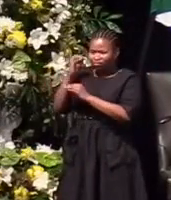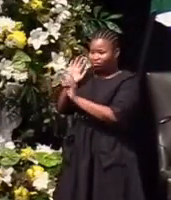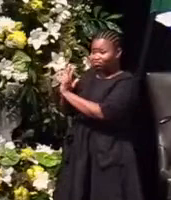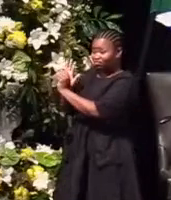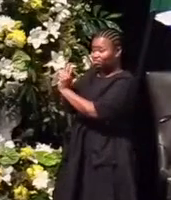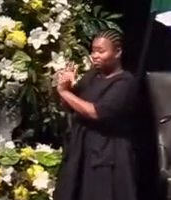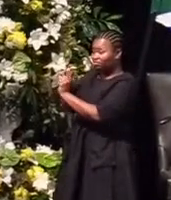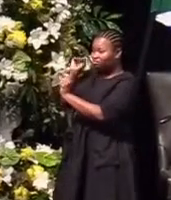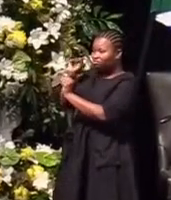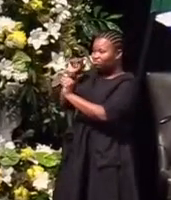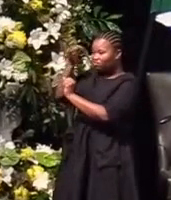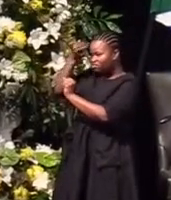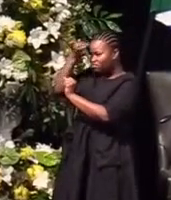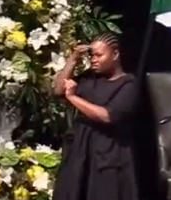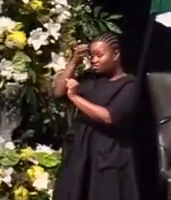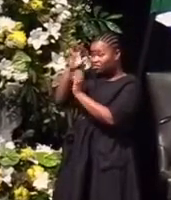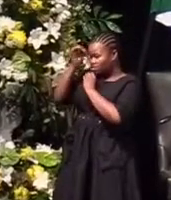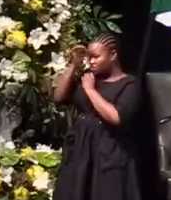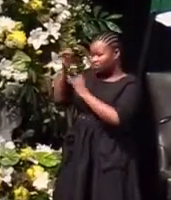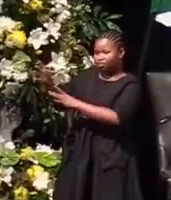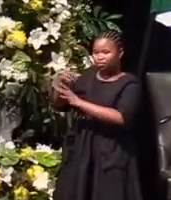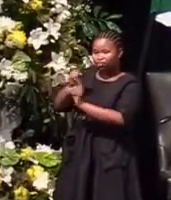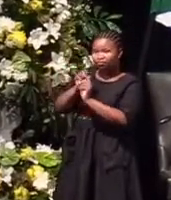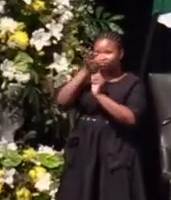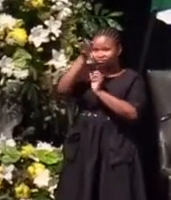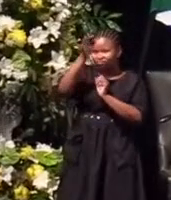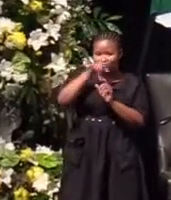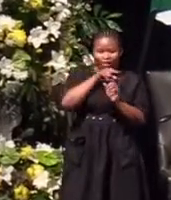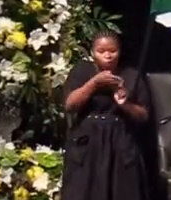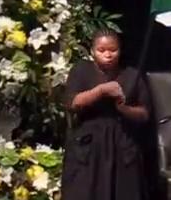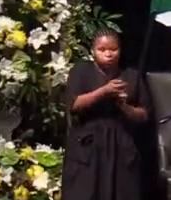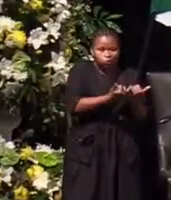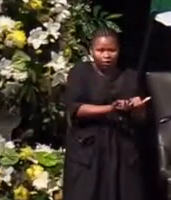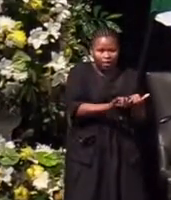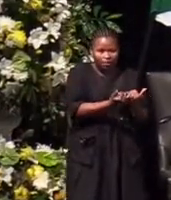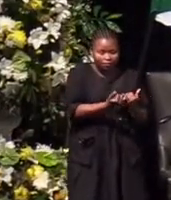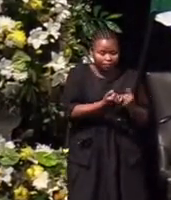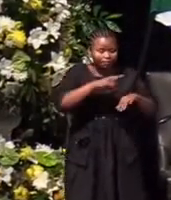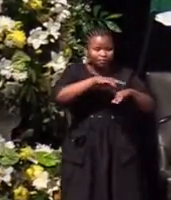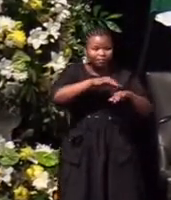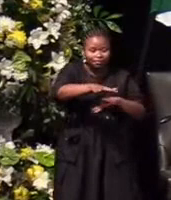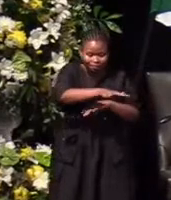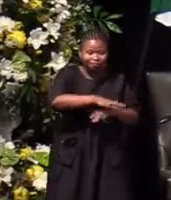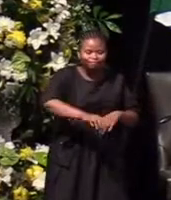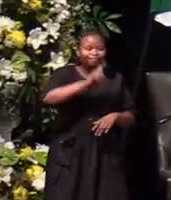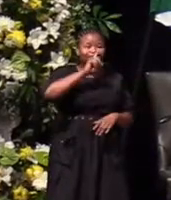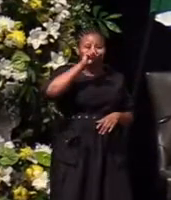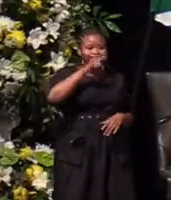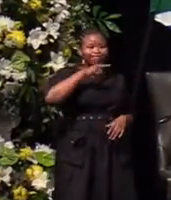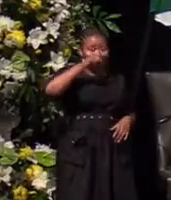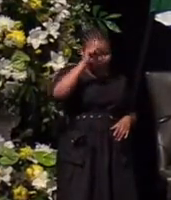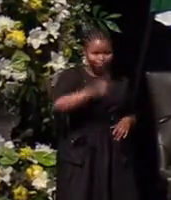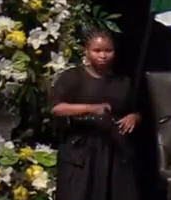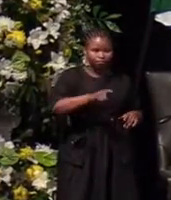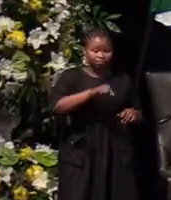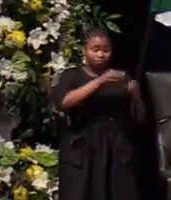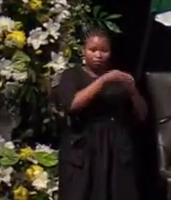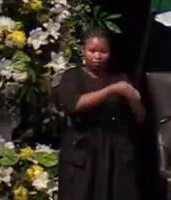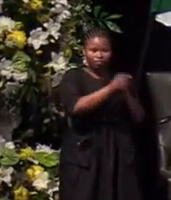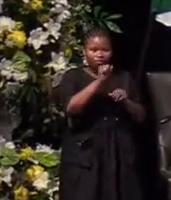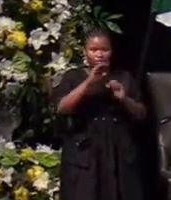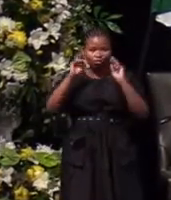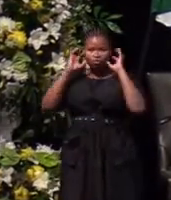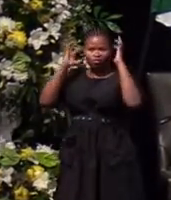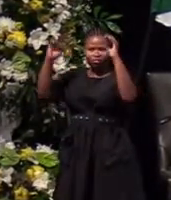for the future and they are not here in a place where they actually should be here this Hall should be full of